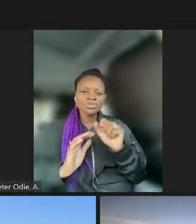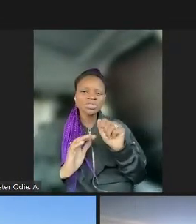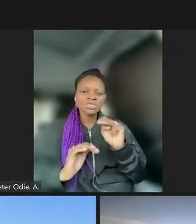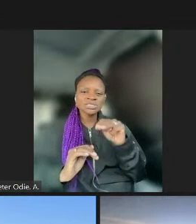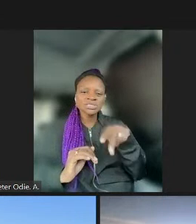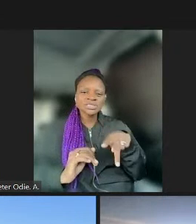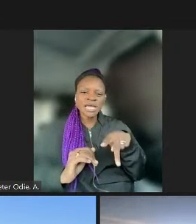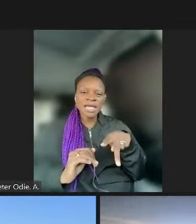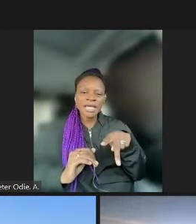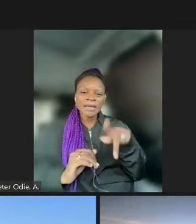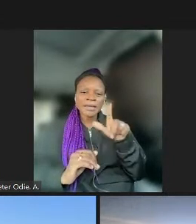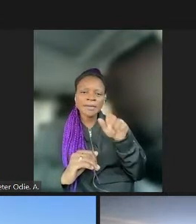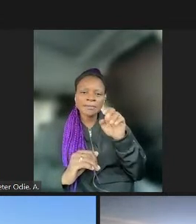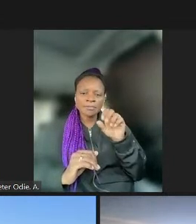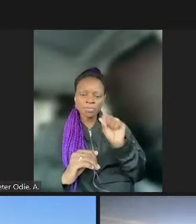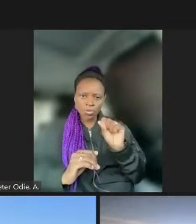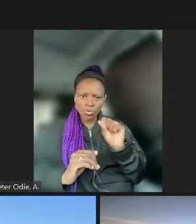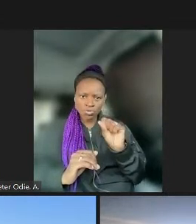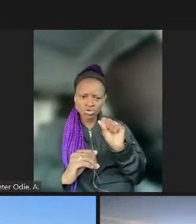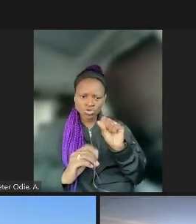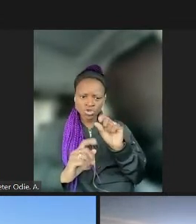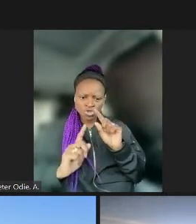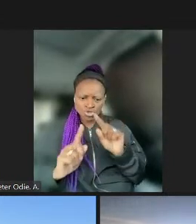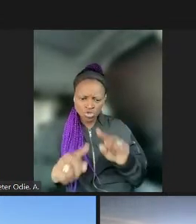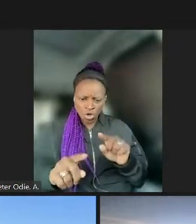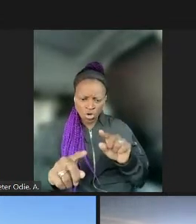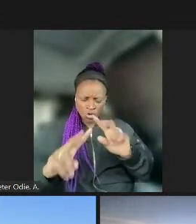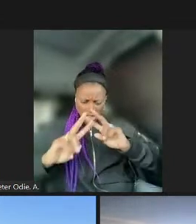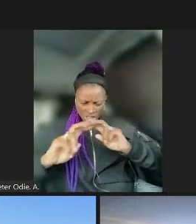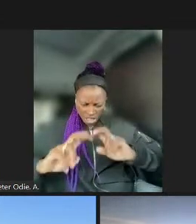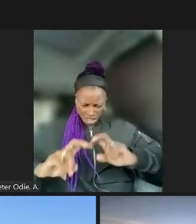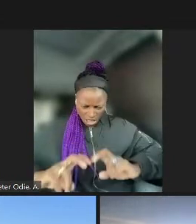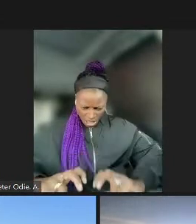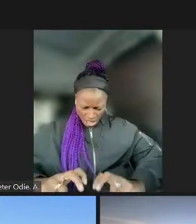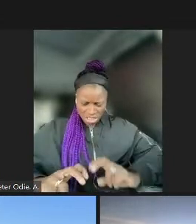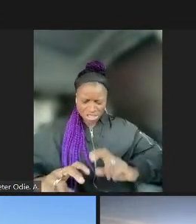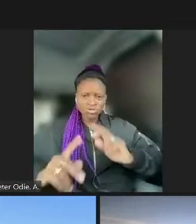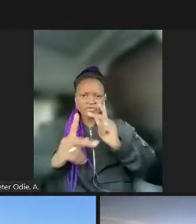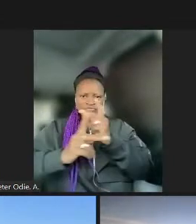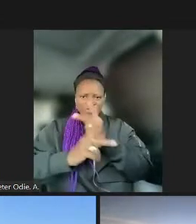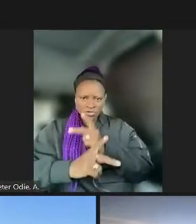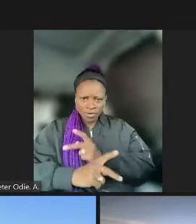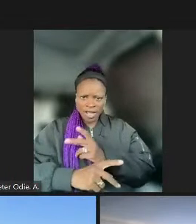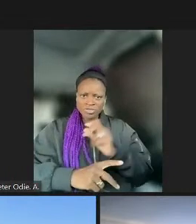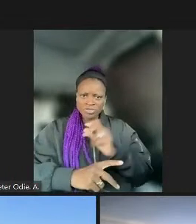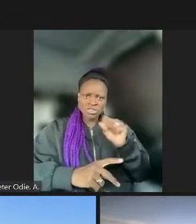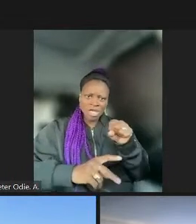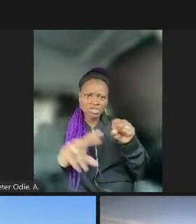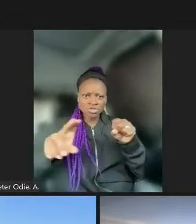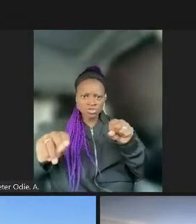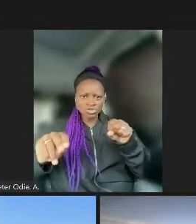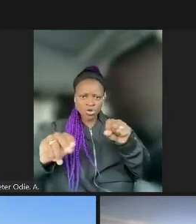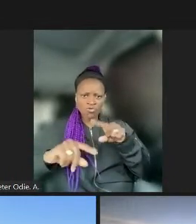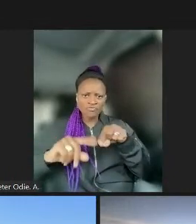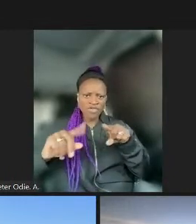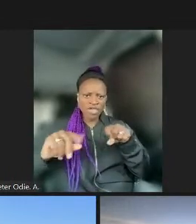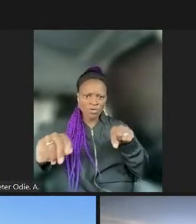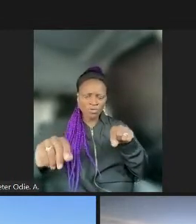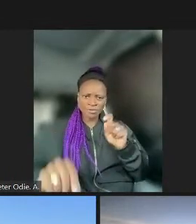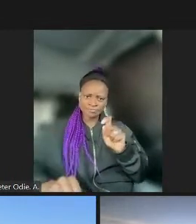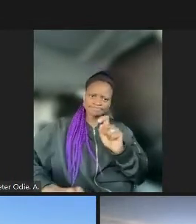to extreme study to determine the variant? I guess they're asking whether there's sequencing done on all COVID